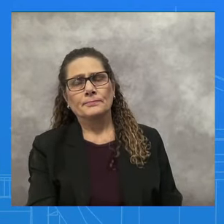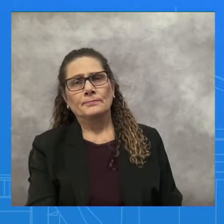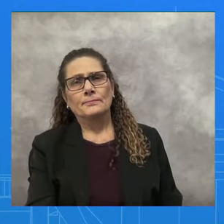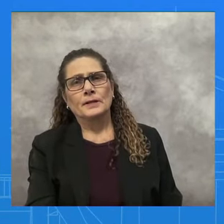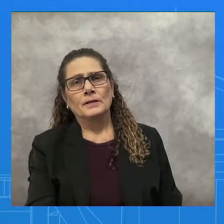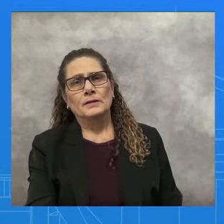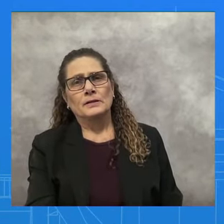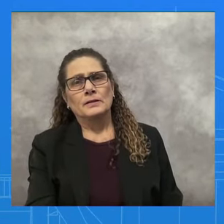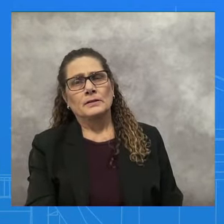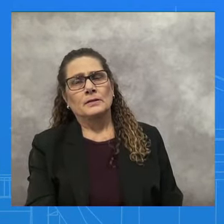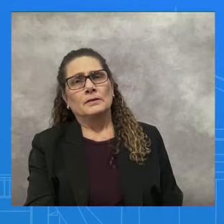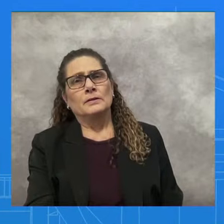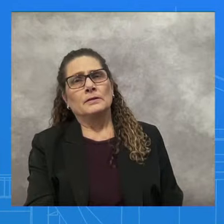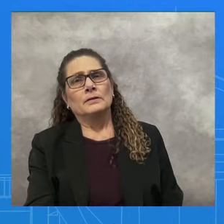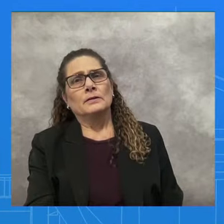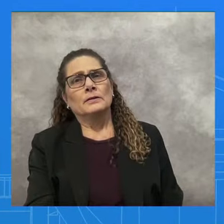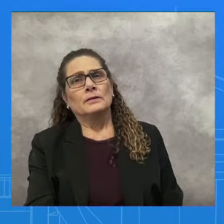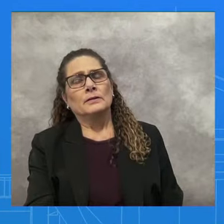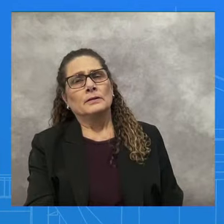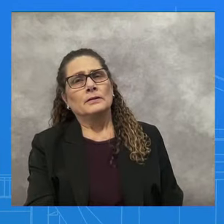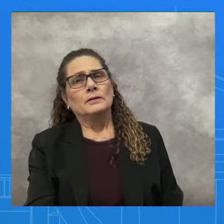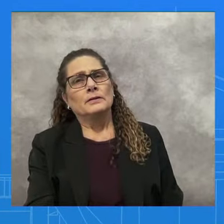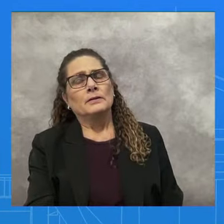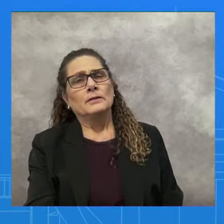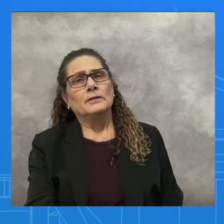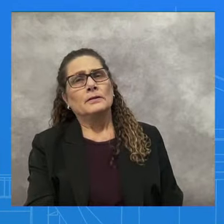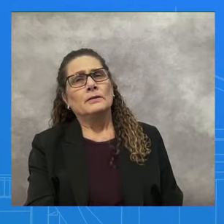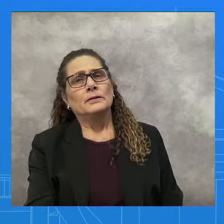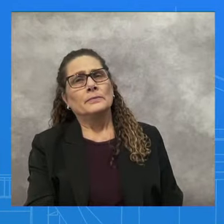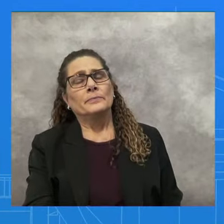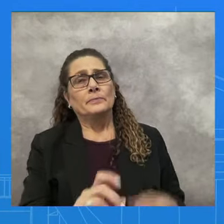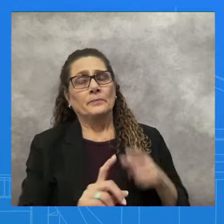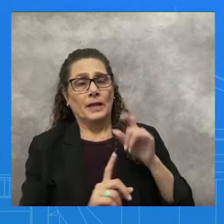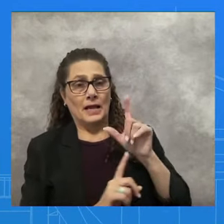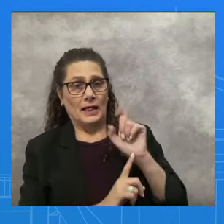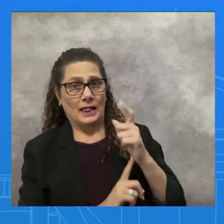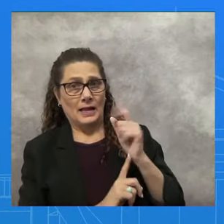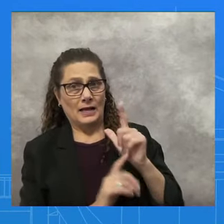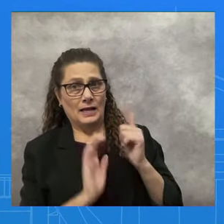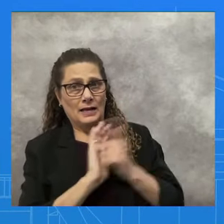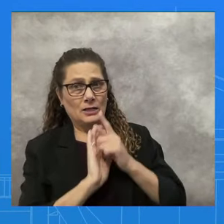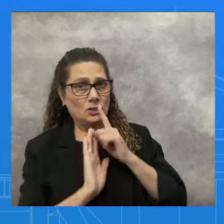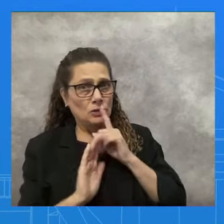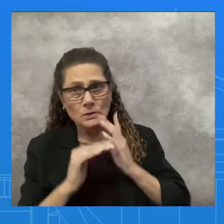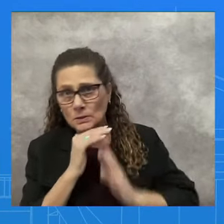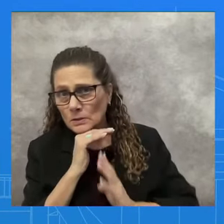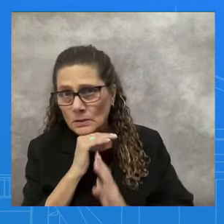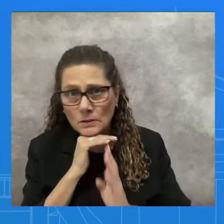unlawful crossings, we certainly do everything that we can to make sure